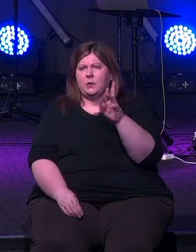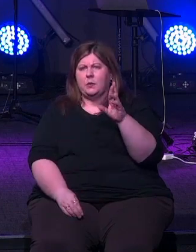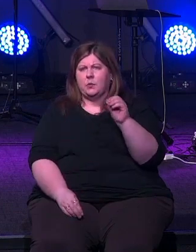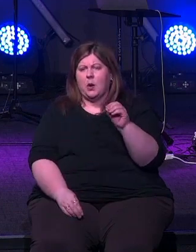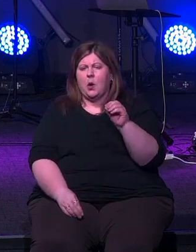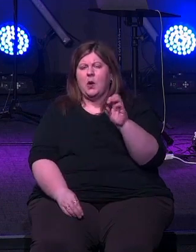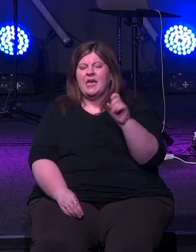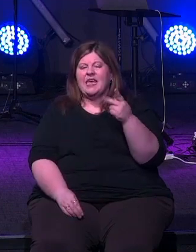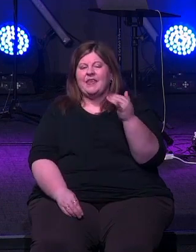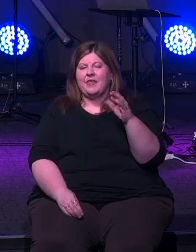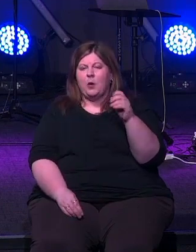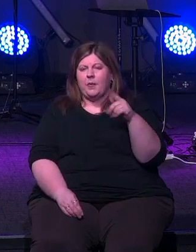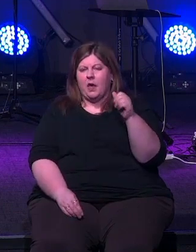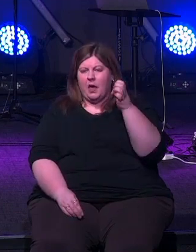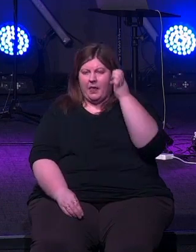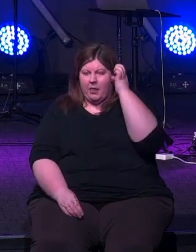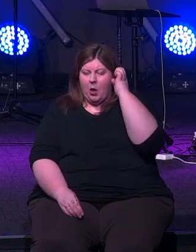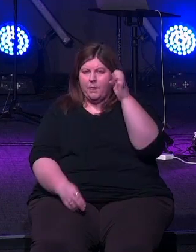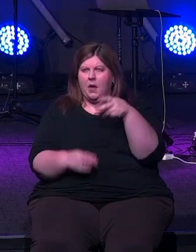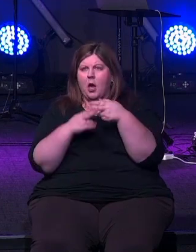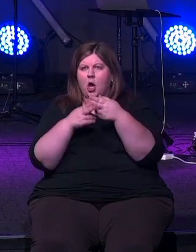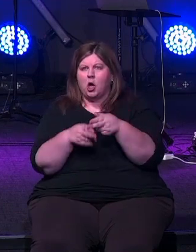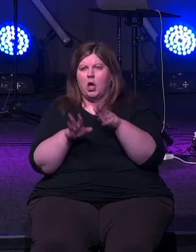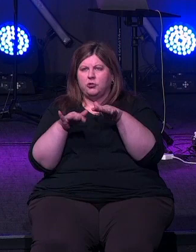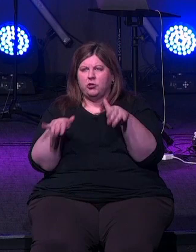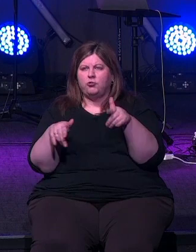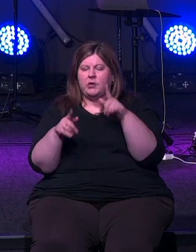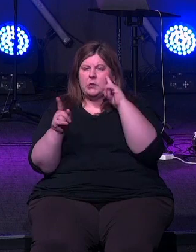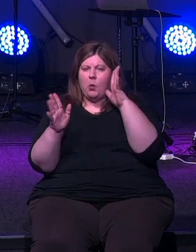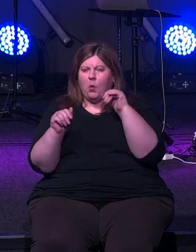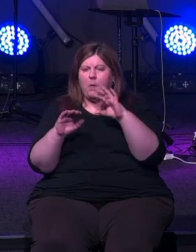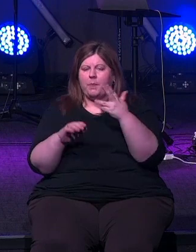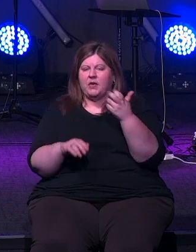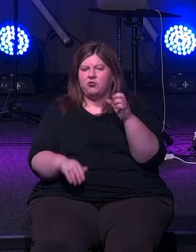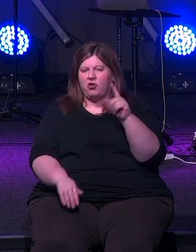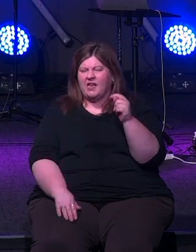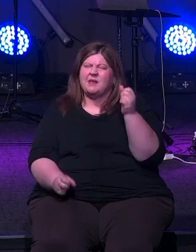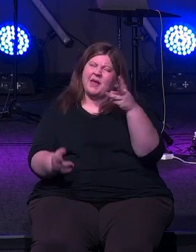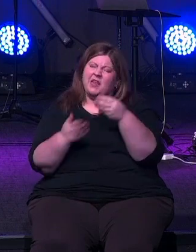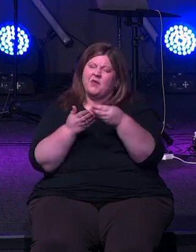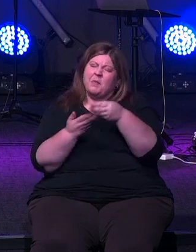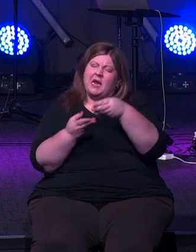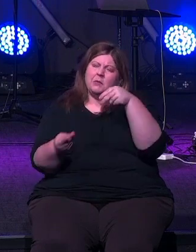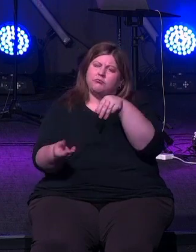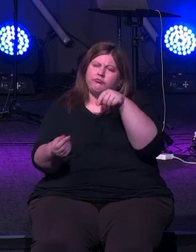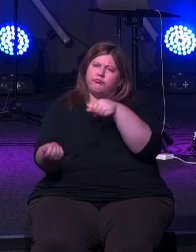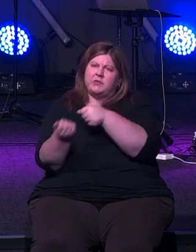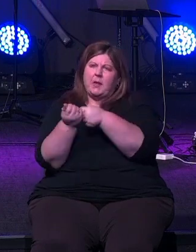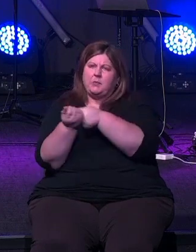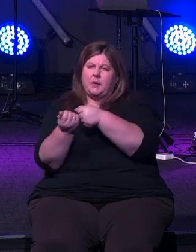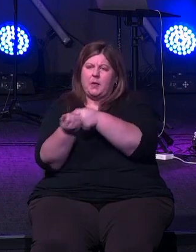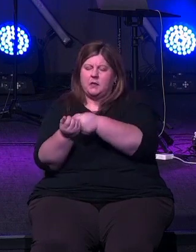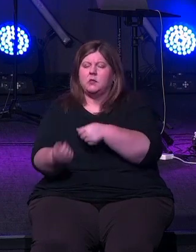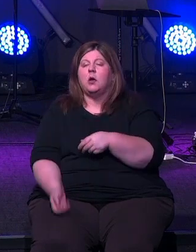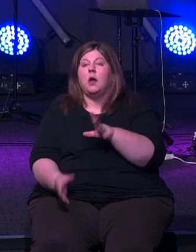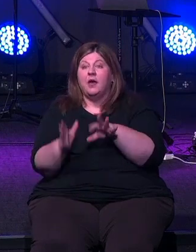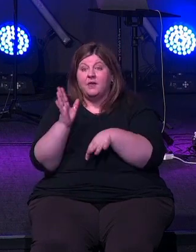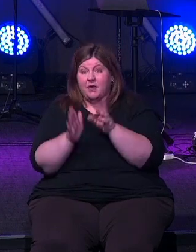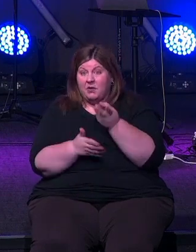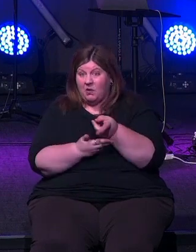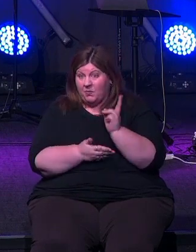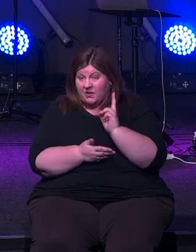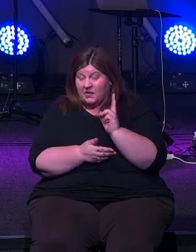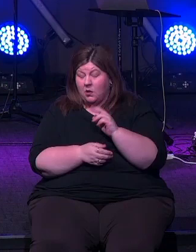called Children's Hope Chest. And a lot of you sponsor kids from over there. And we found out a couple weeks ago